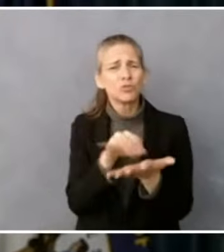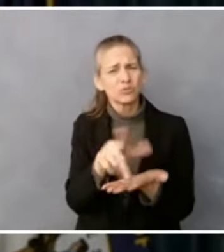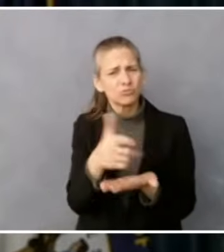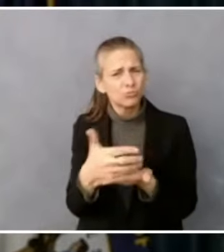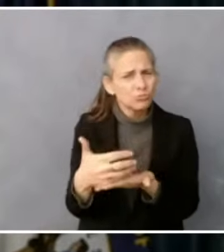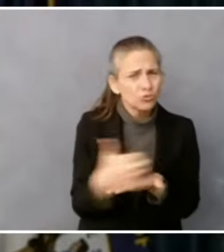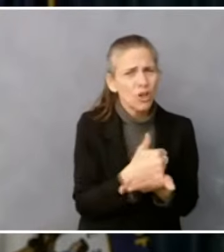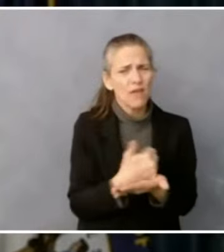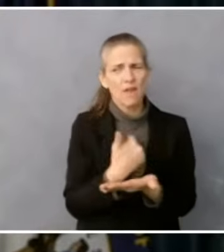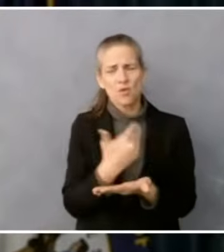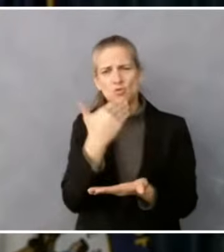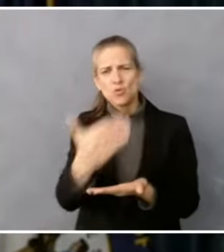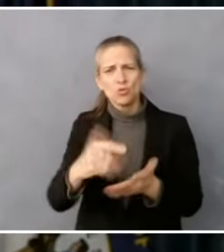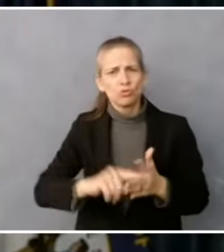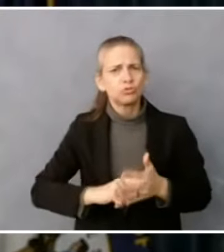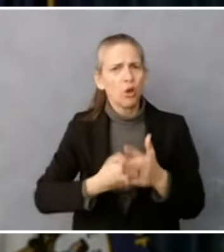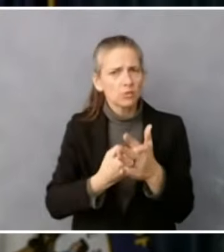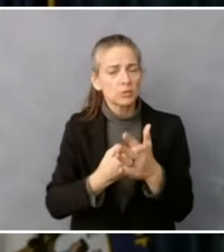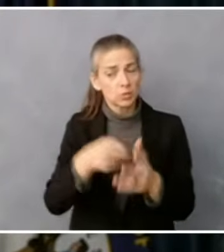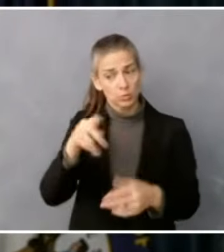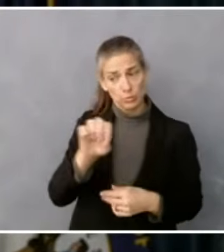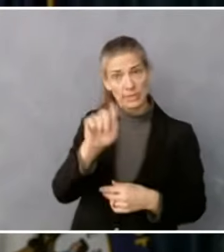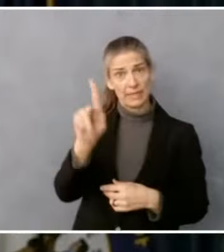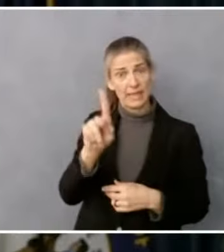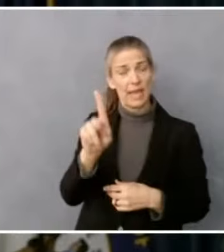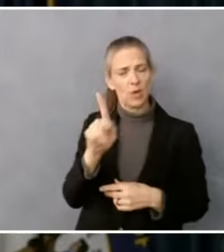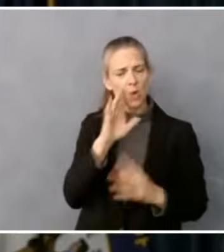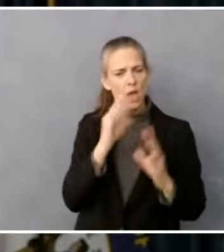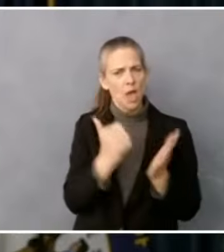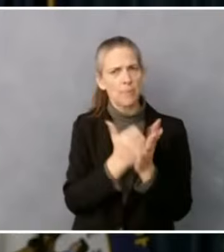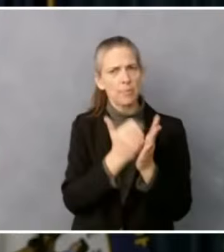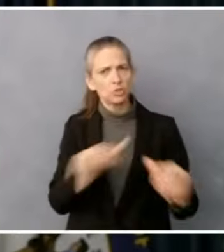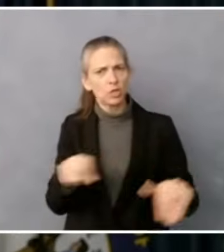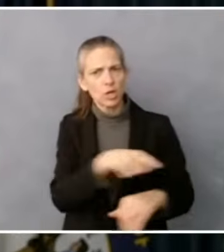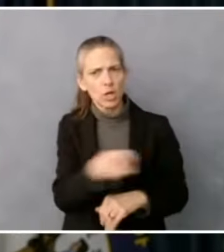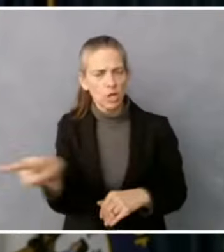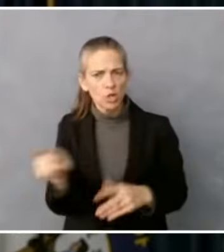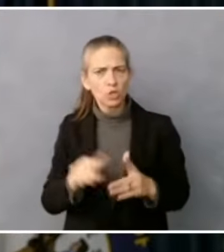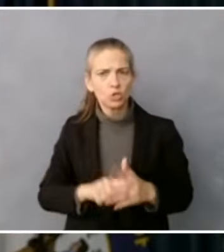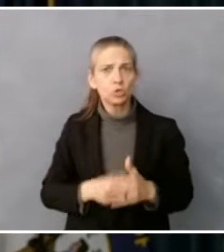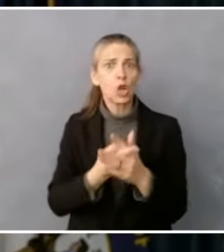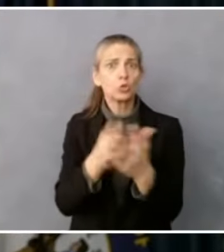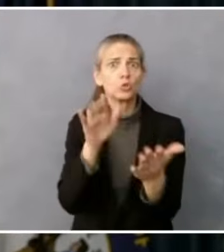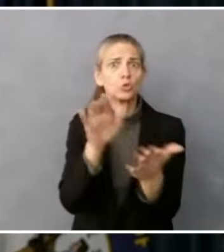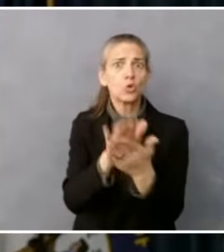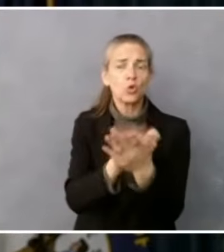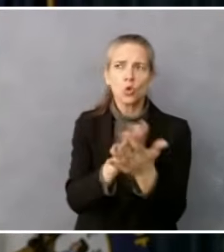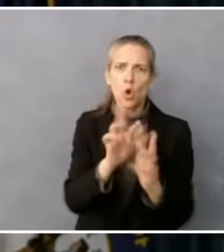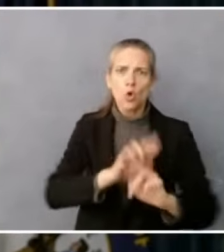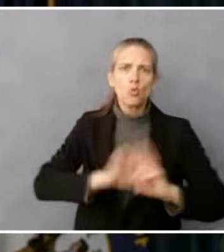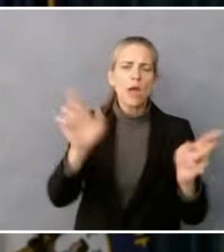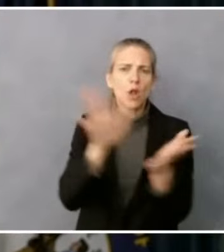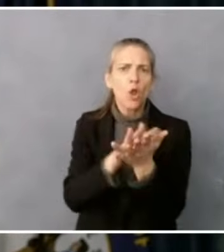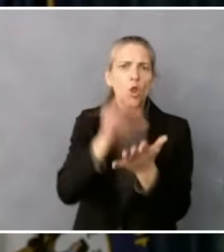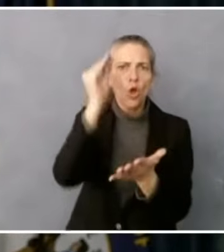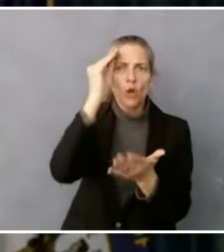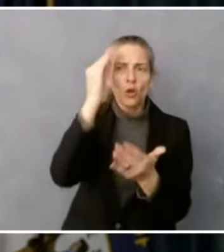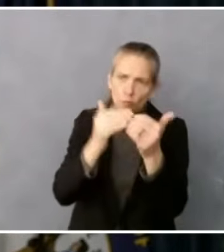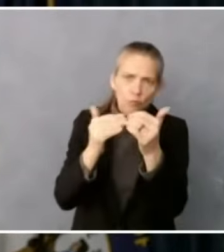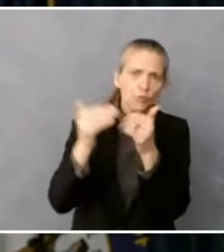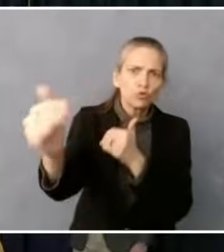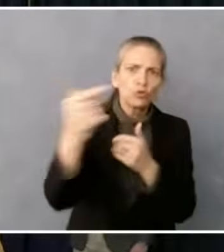will help children start kindergarten ready to learn, paving the way for a lifetime of success. Thank